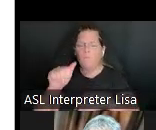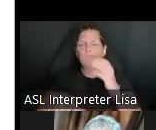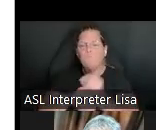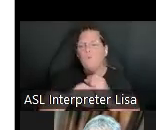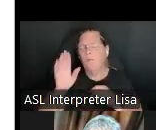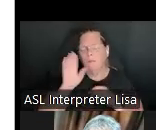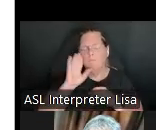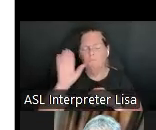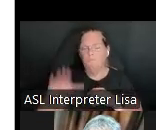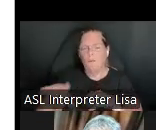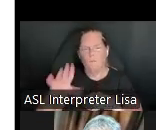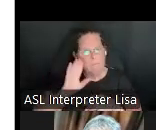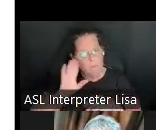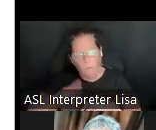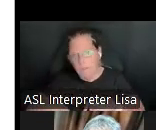there's